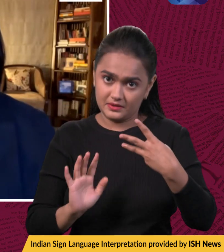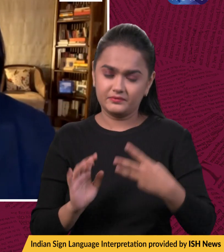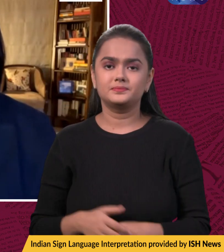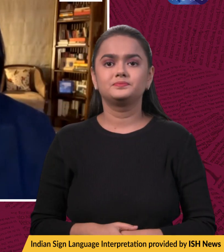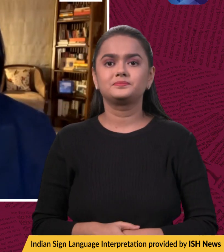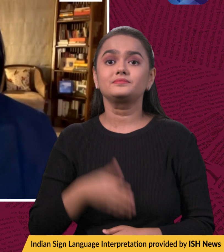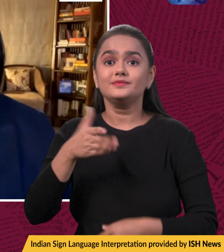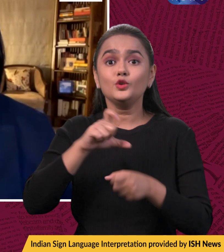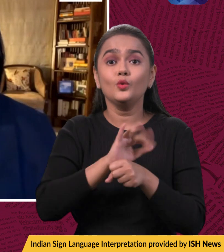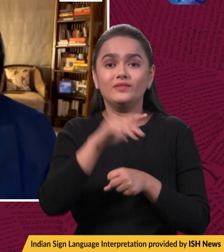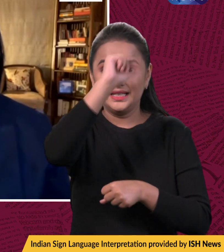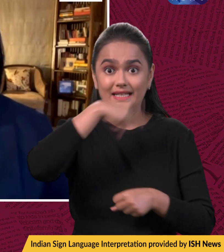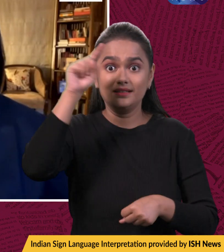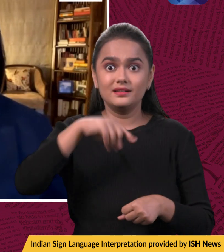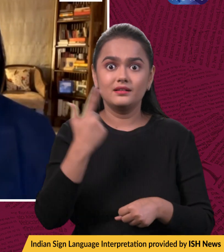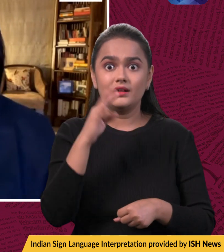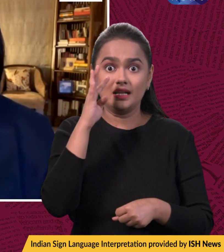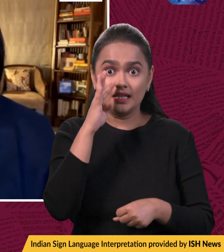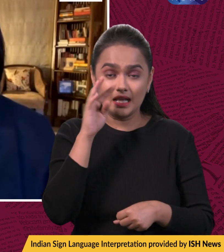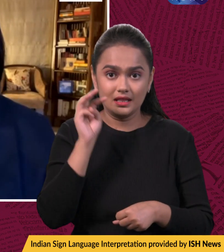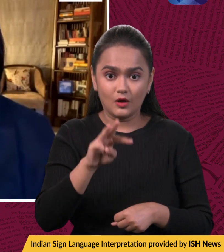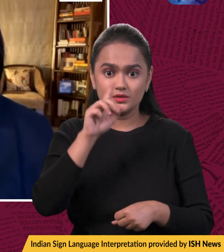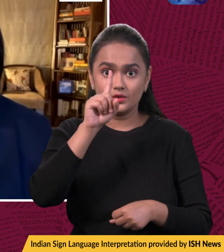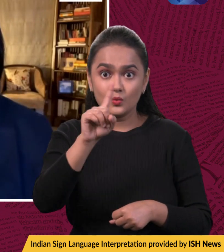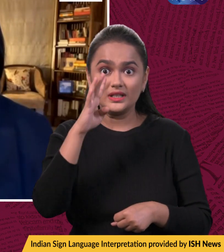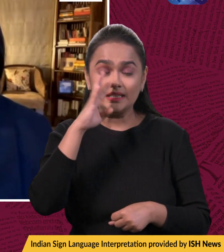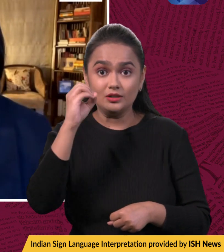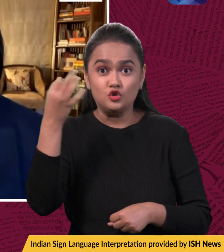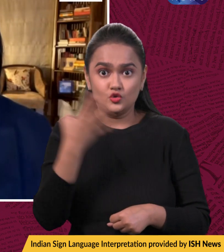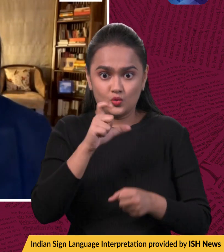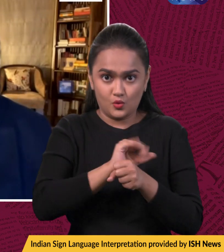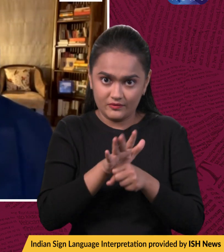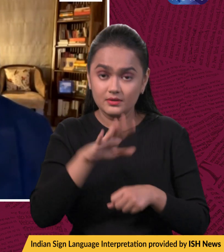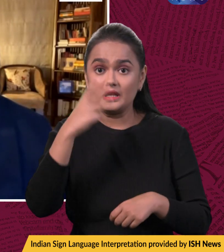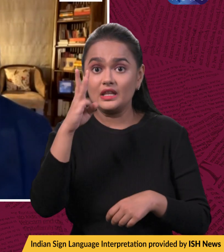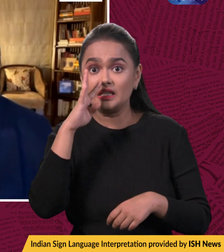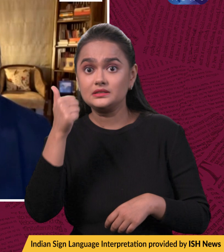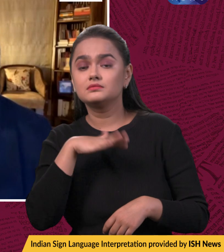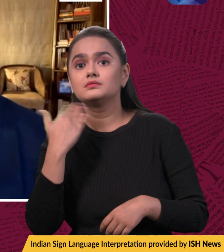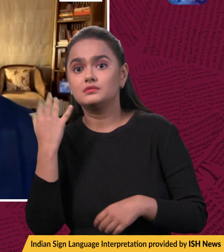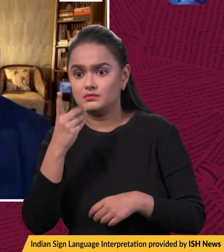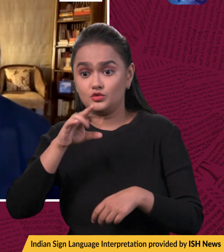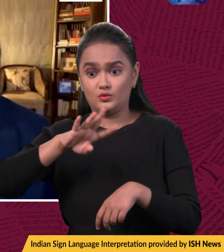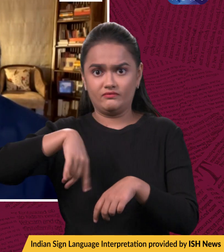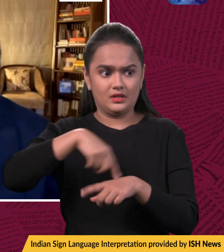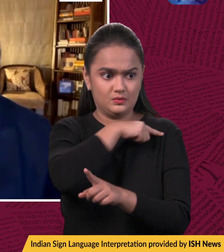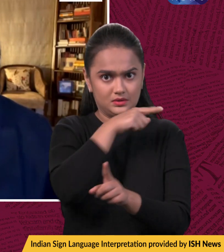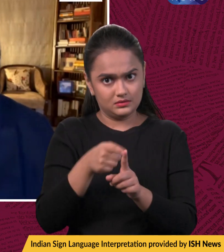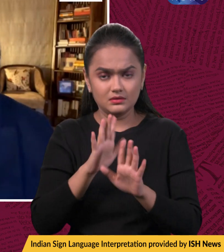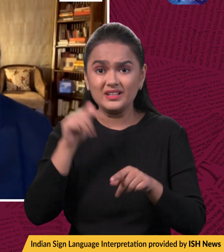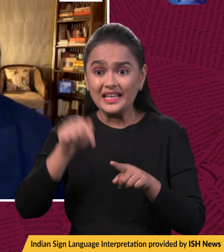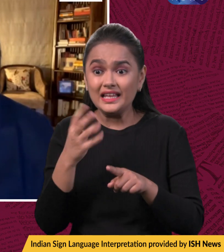Taking a look at our COVID numbers, India has reported 9,119 new COVID cases and 396 deaths in the last 24